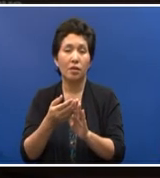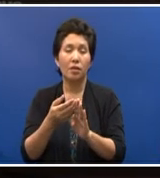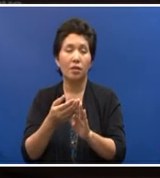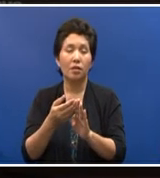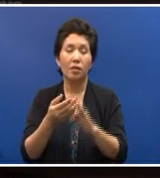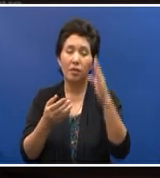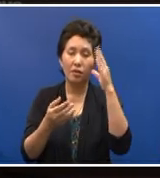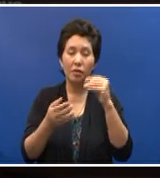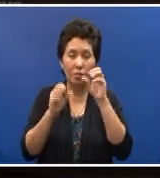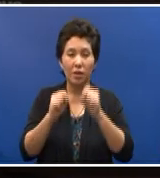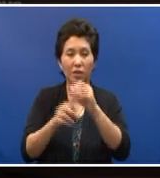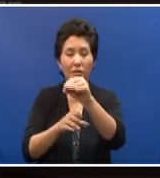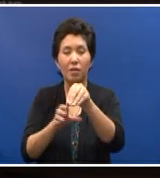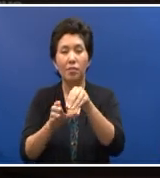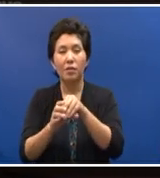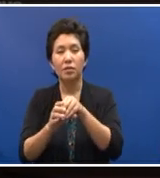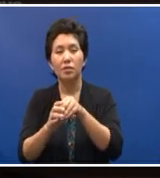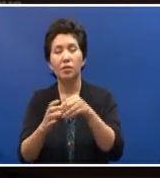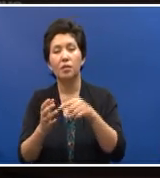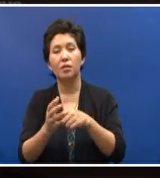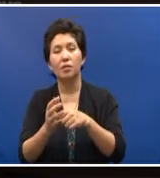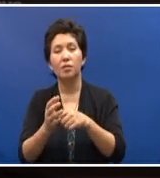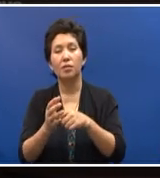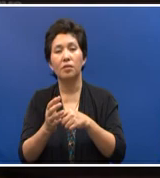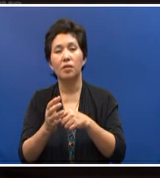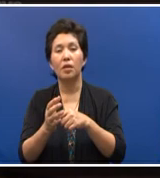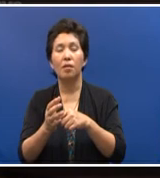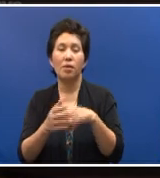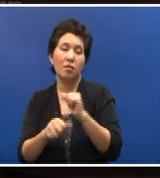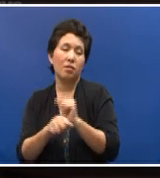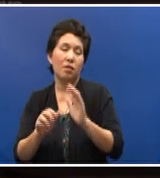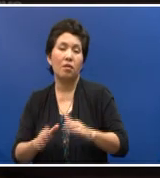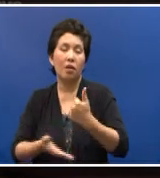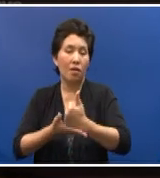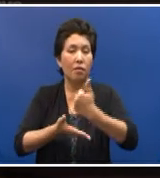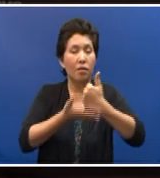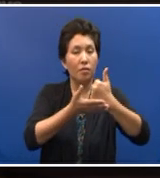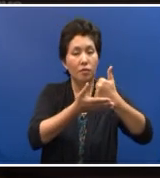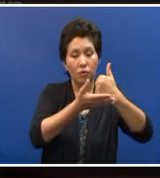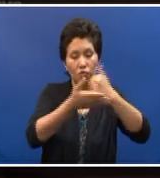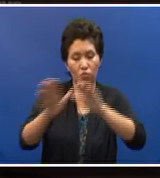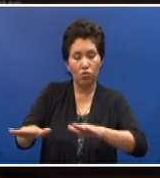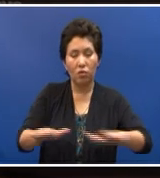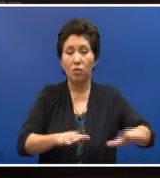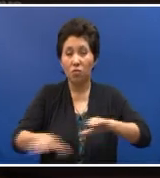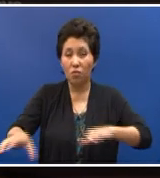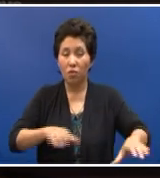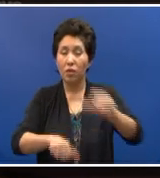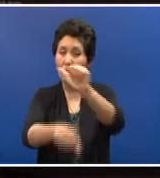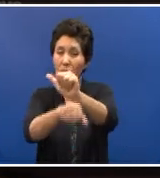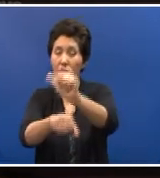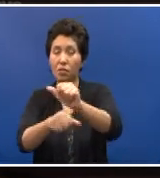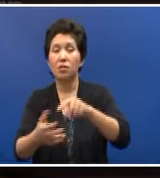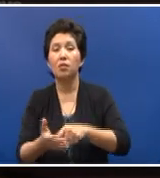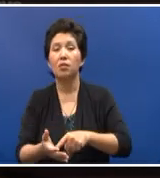and we can consider that this involves the abusive employers. Okay, how can they let children to do such works? Okay,